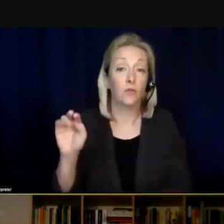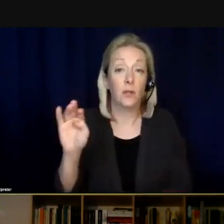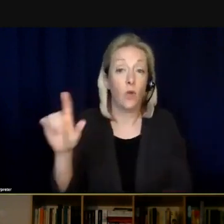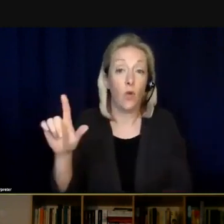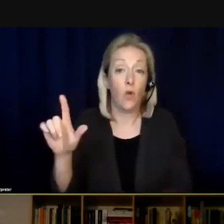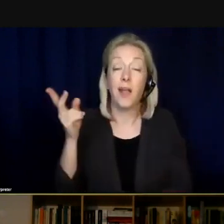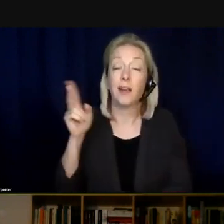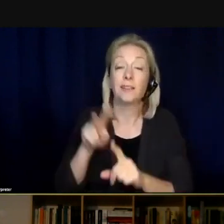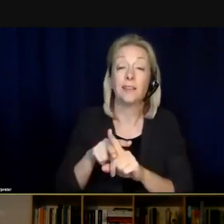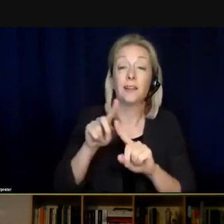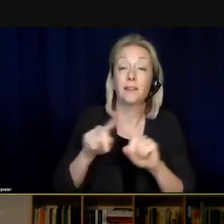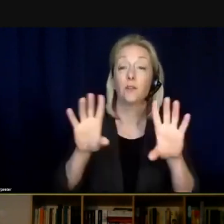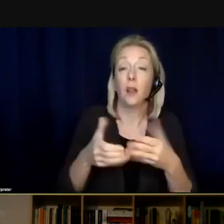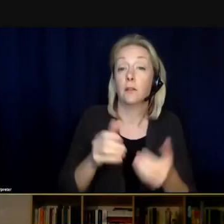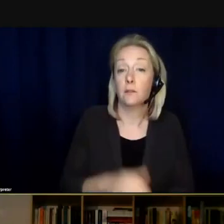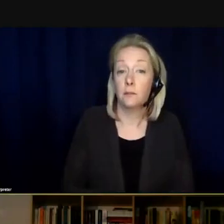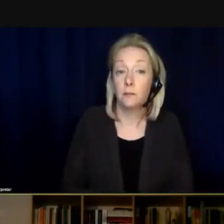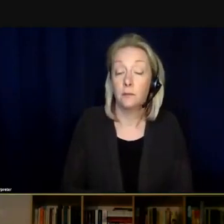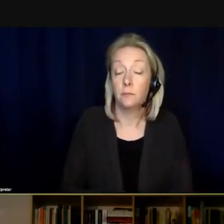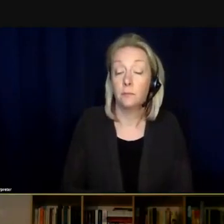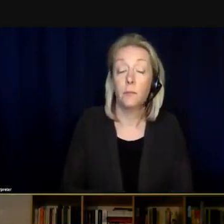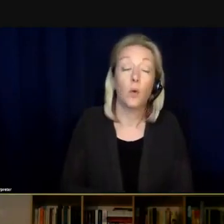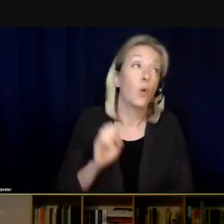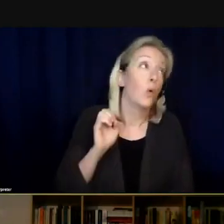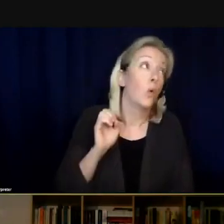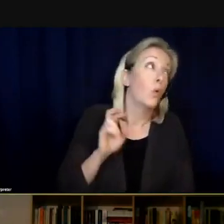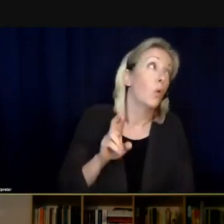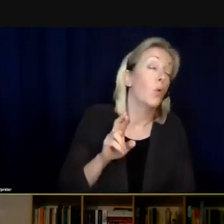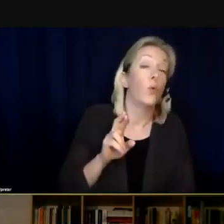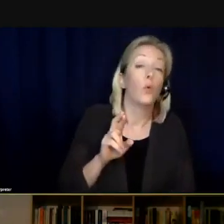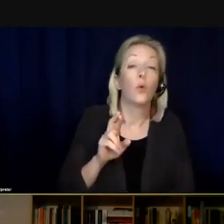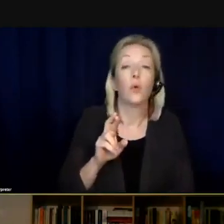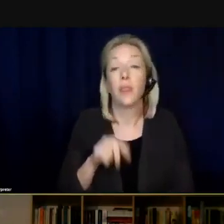it to another class. Or say I did this quiz in